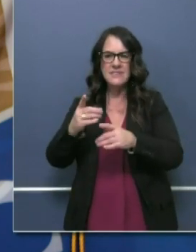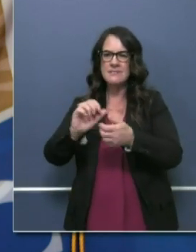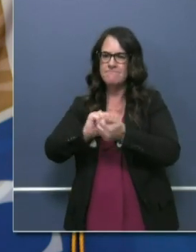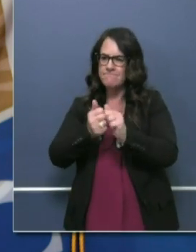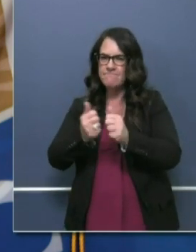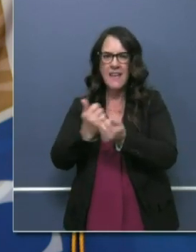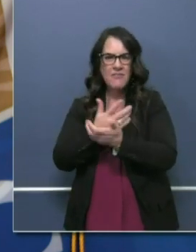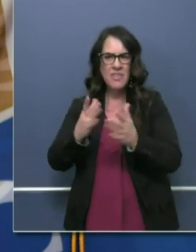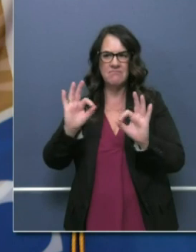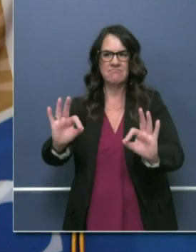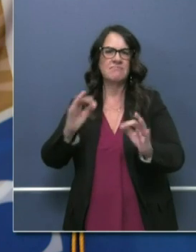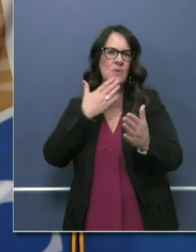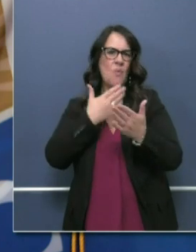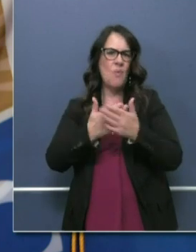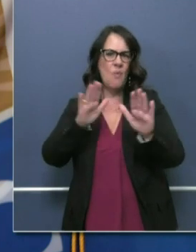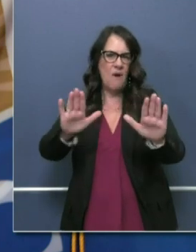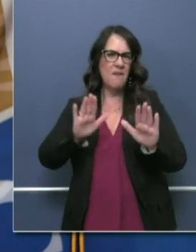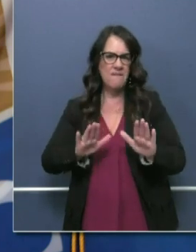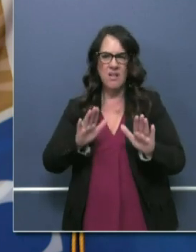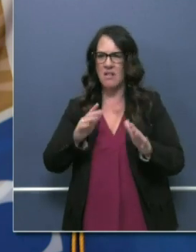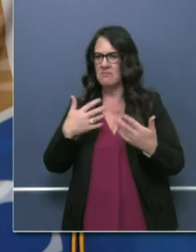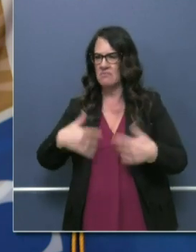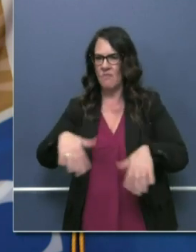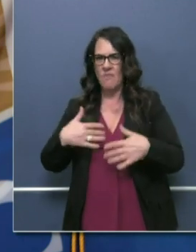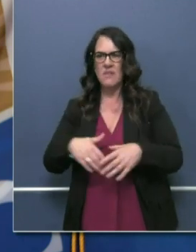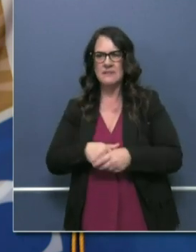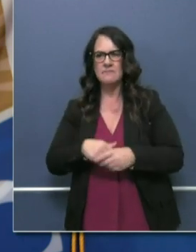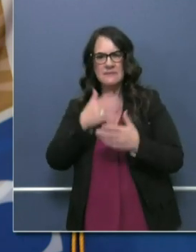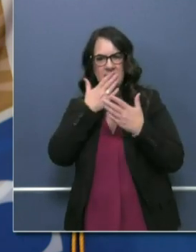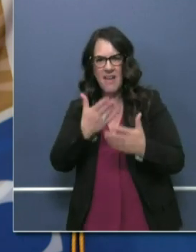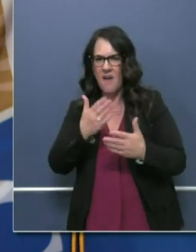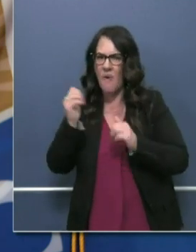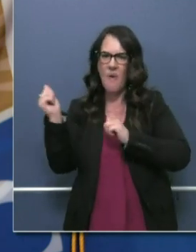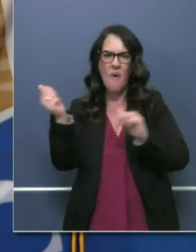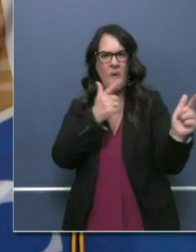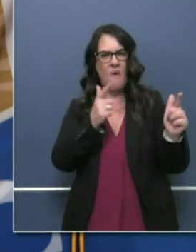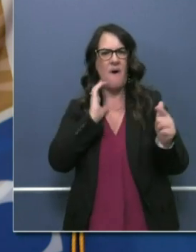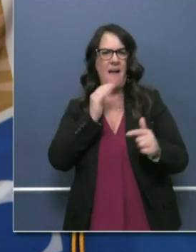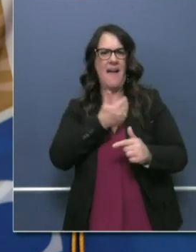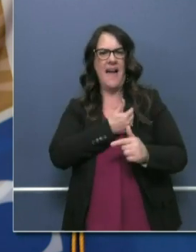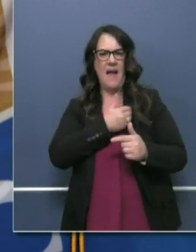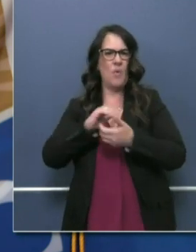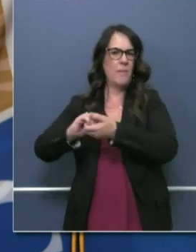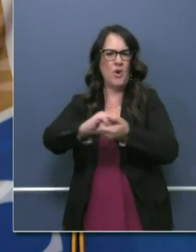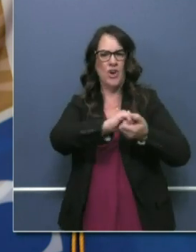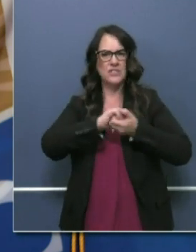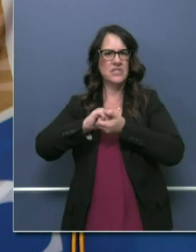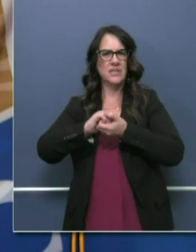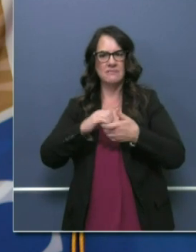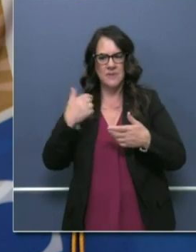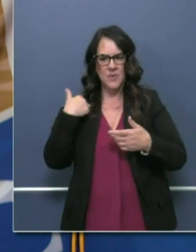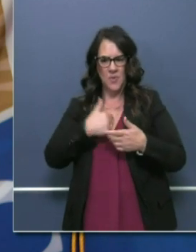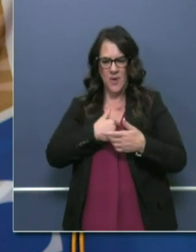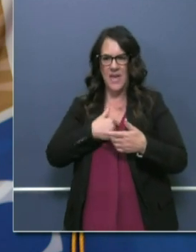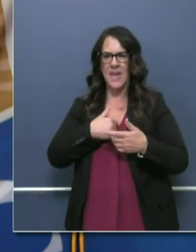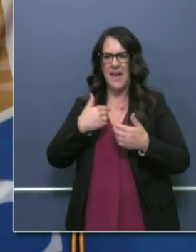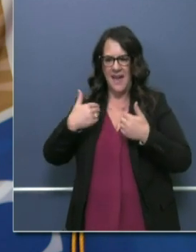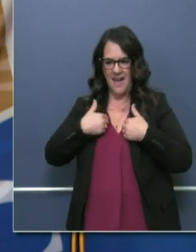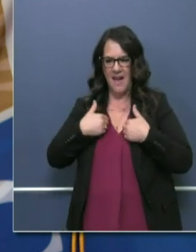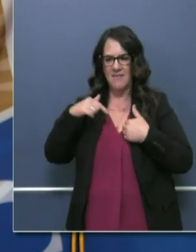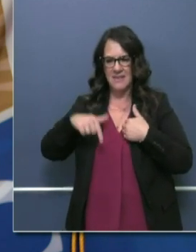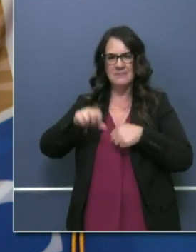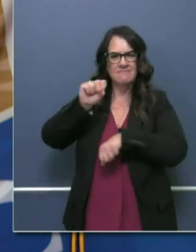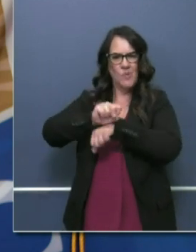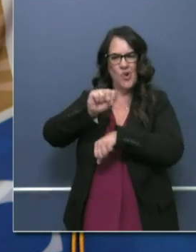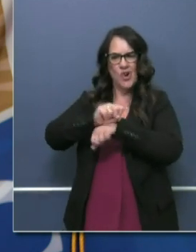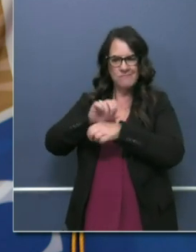you displayed in terms of that partnership. I want to thank all our local partners for the work we have in front of us,